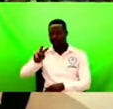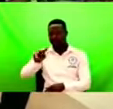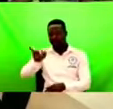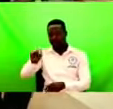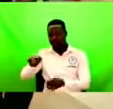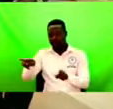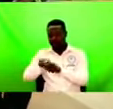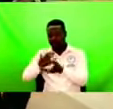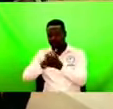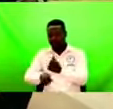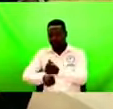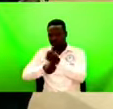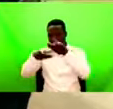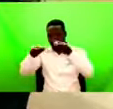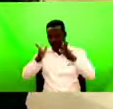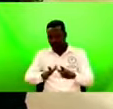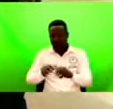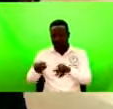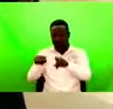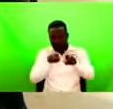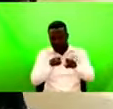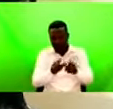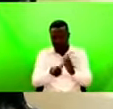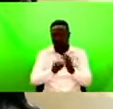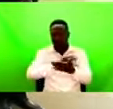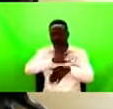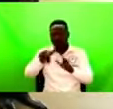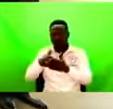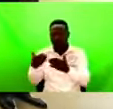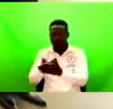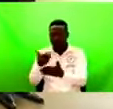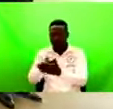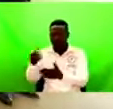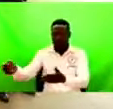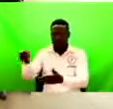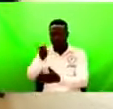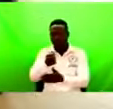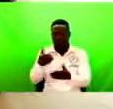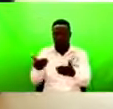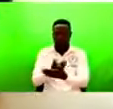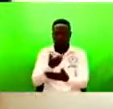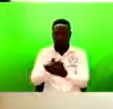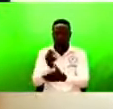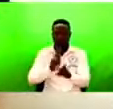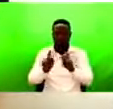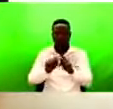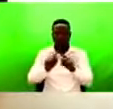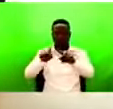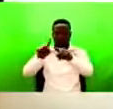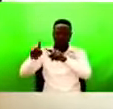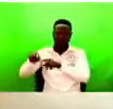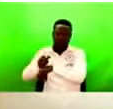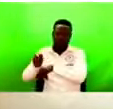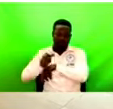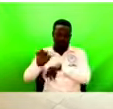Deputy Directors, as well as all other newly appointed office holders in the various